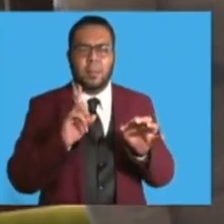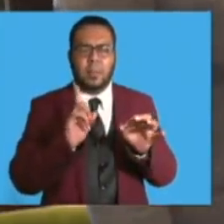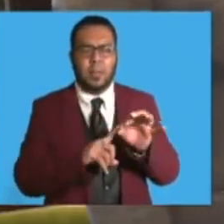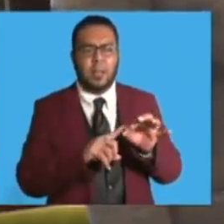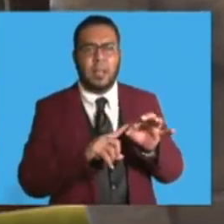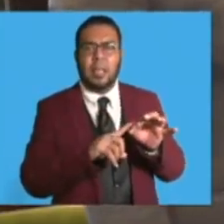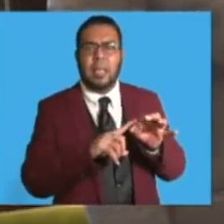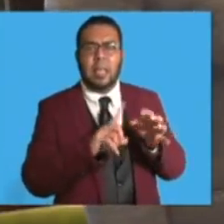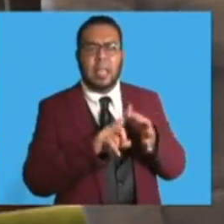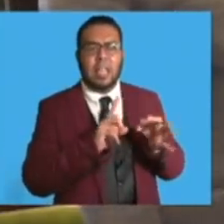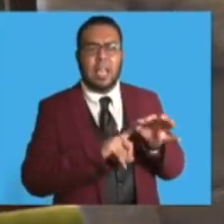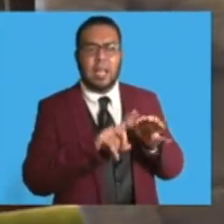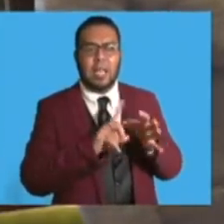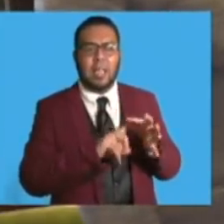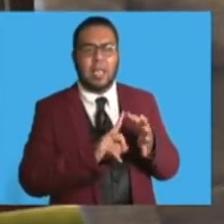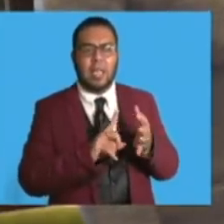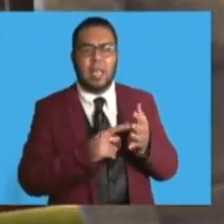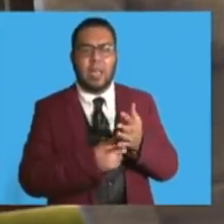Speaker,